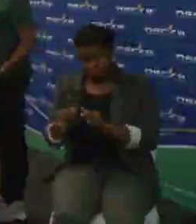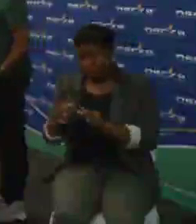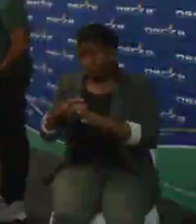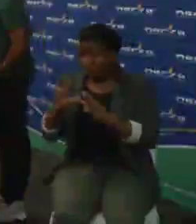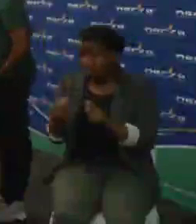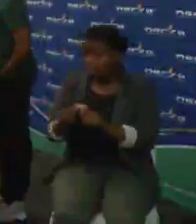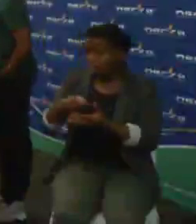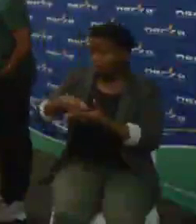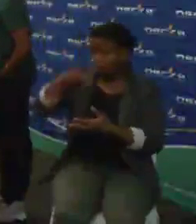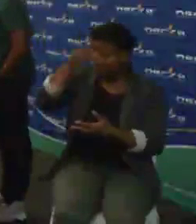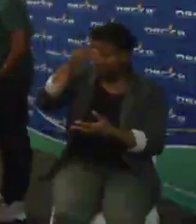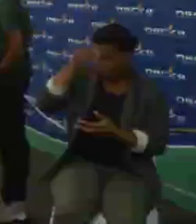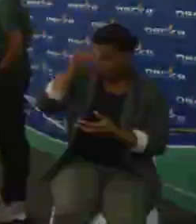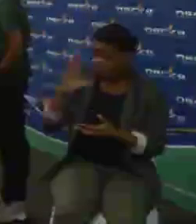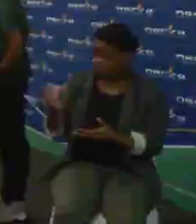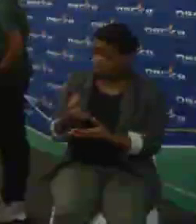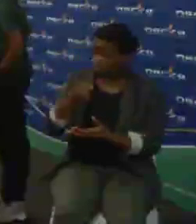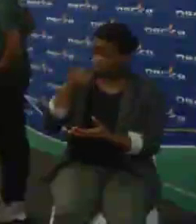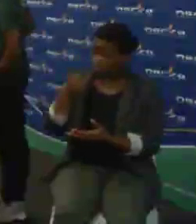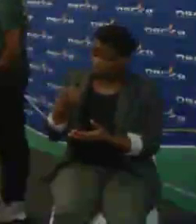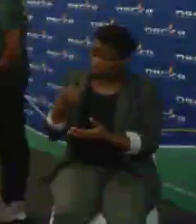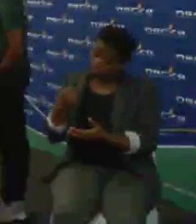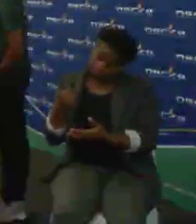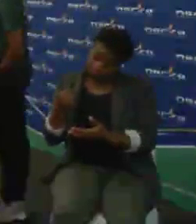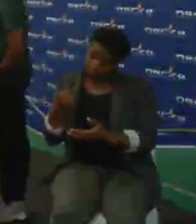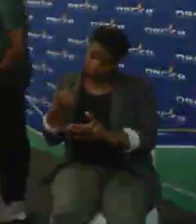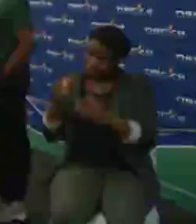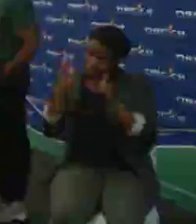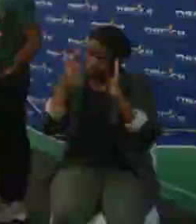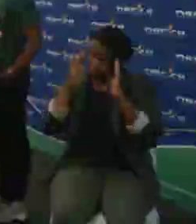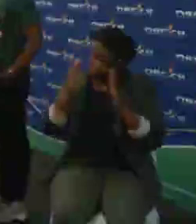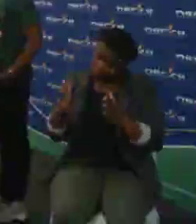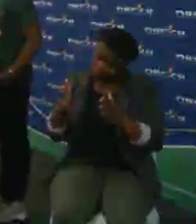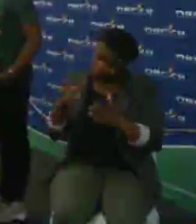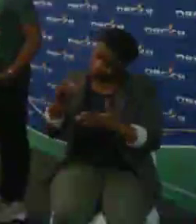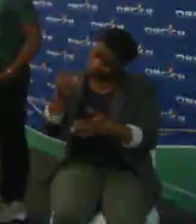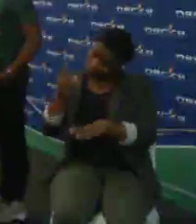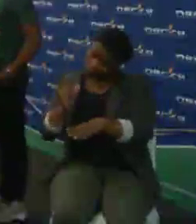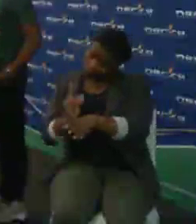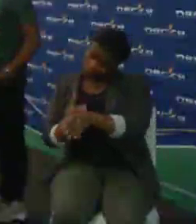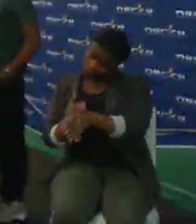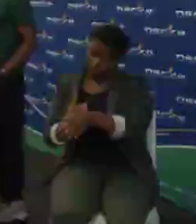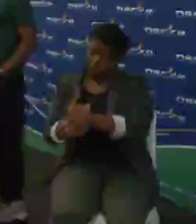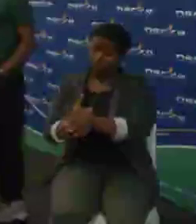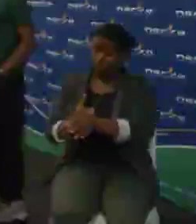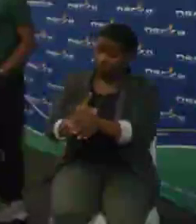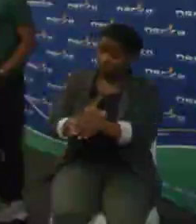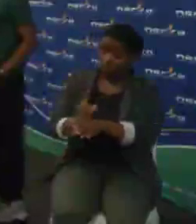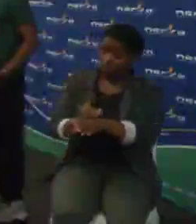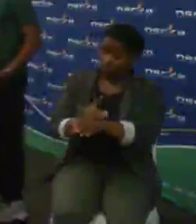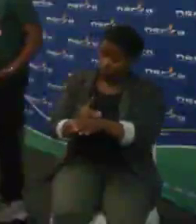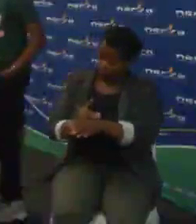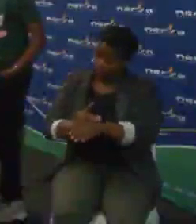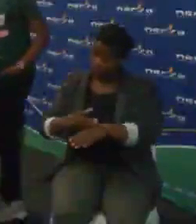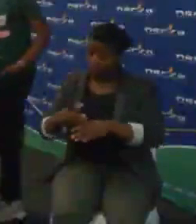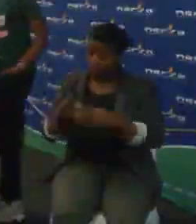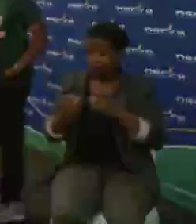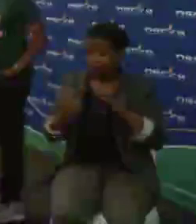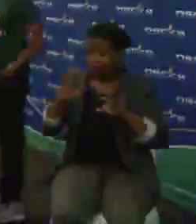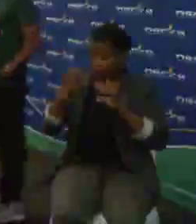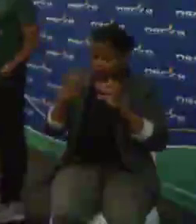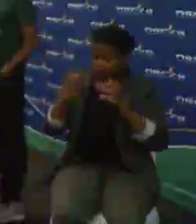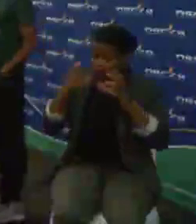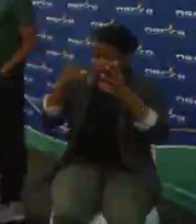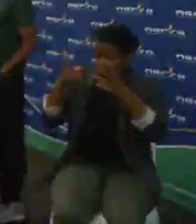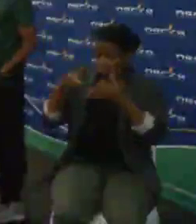doesn't tend to want to give too much specifics on data. For example, in Table 3 and Table 6, it doesn't disaggregate